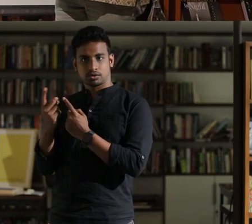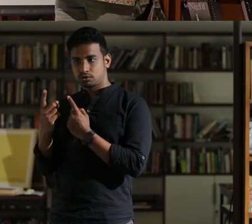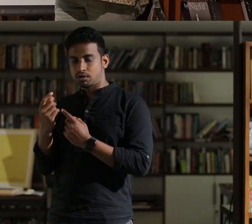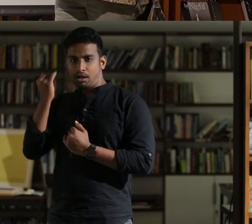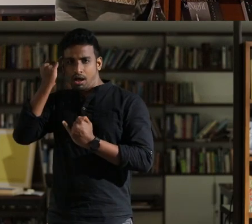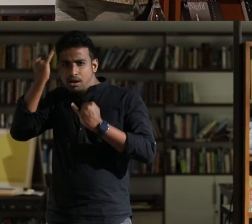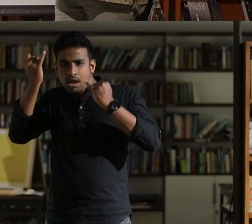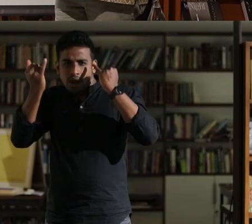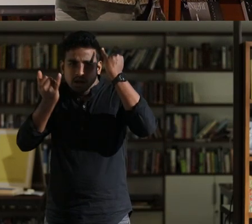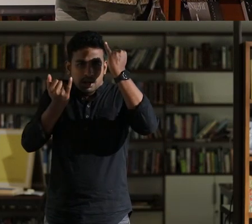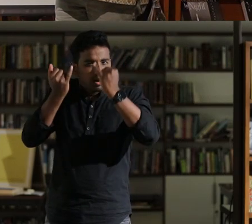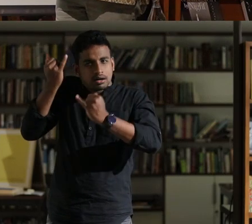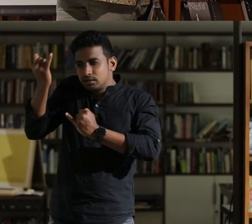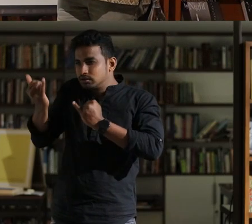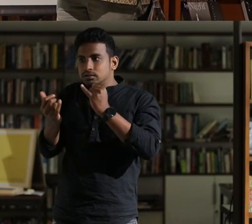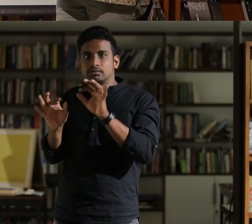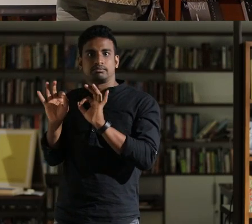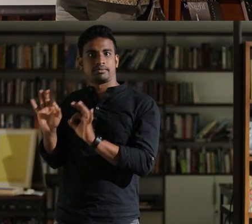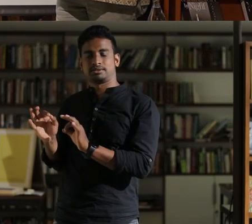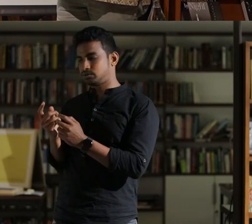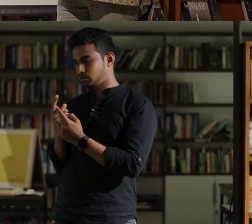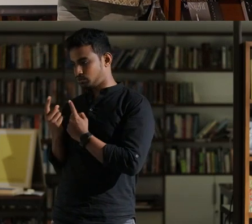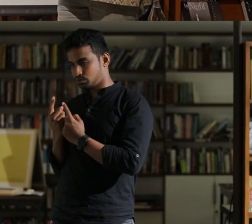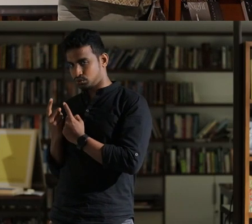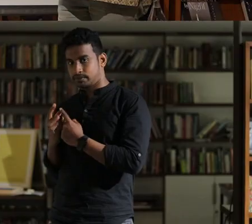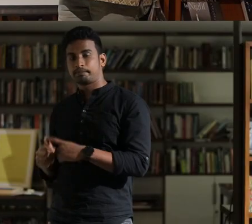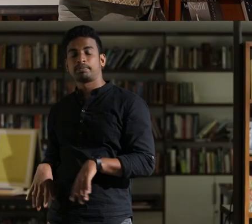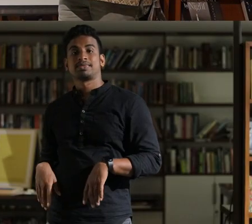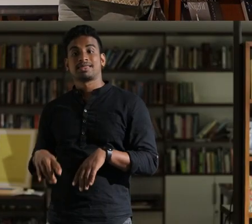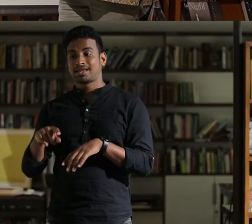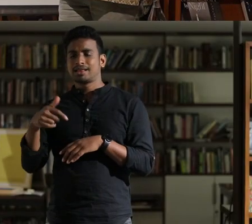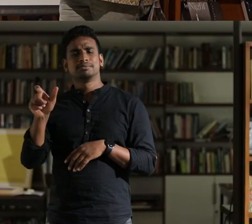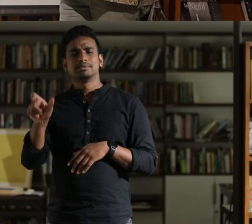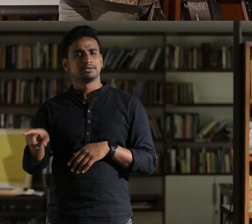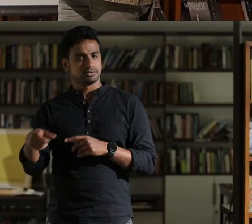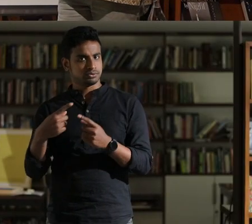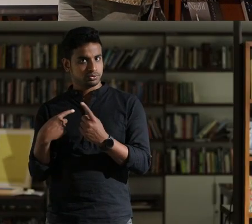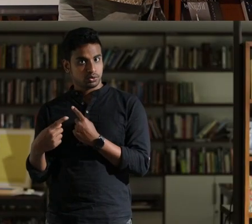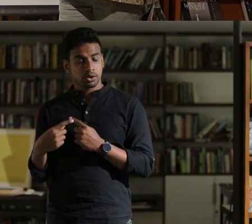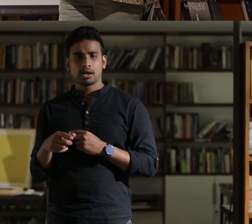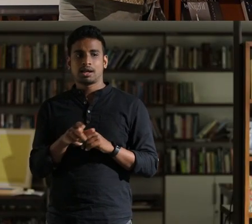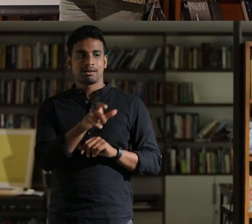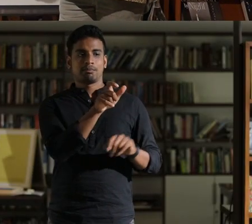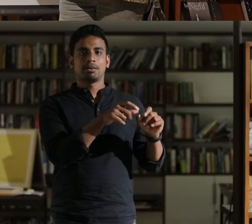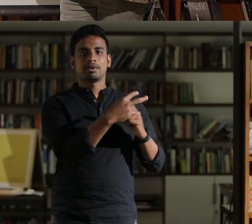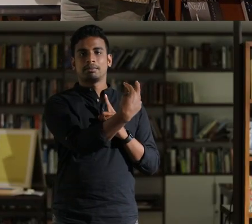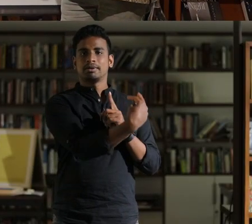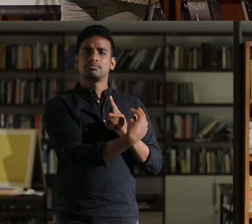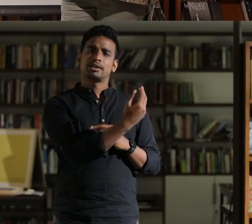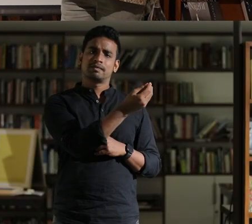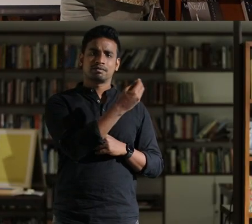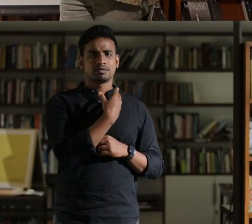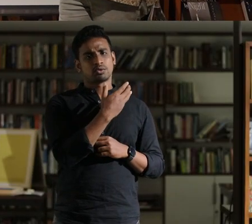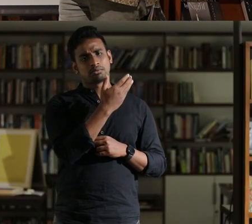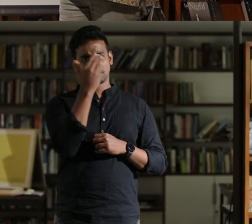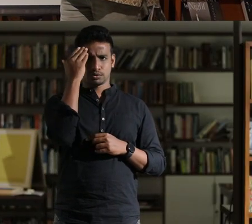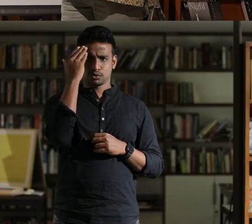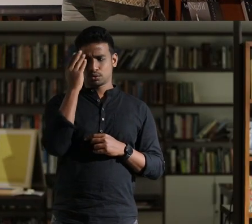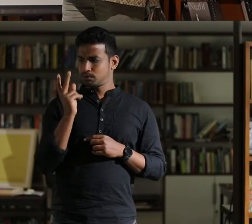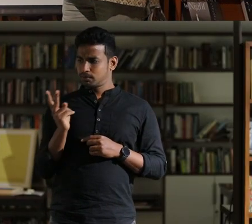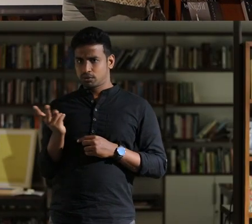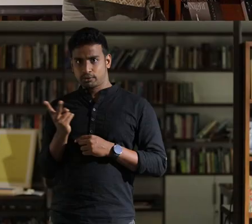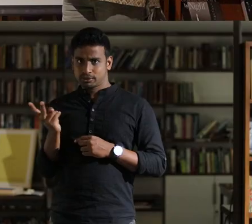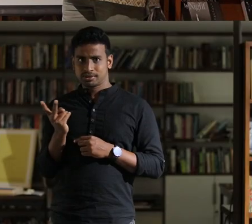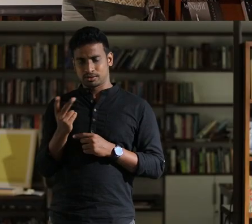one and one another. They knew we were talking to both, but we ensured that both the points of view came into the